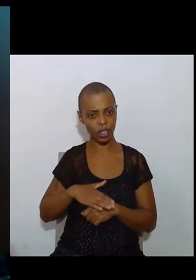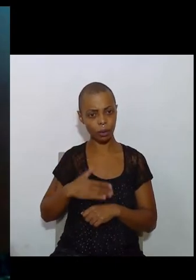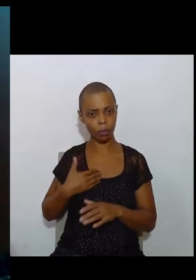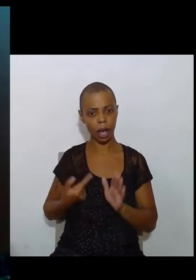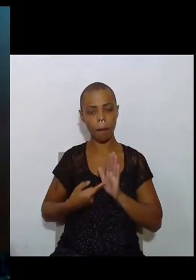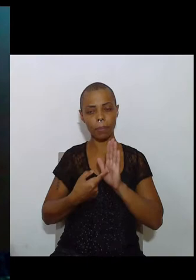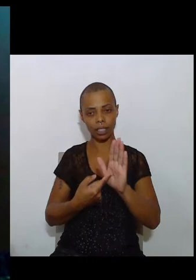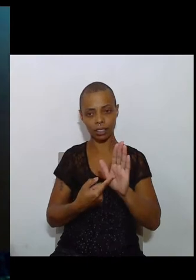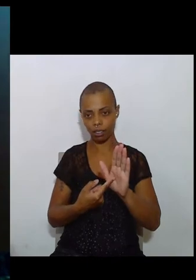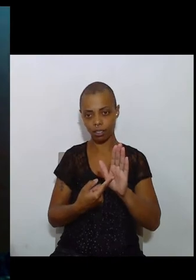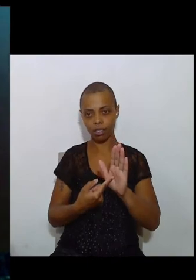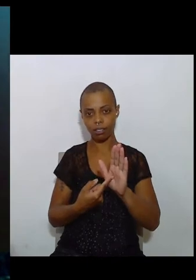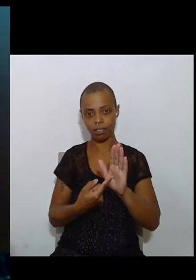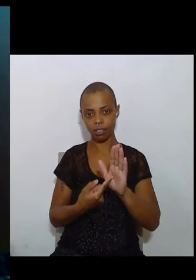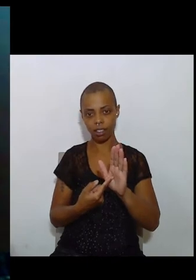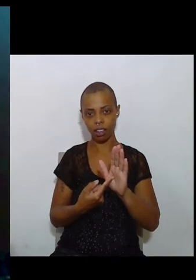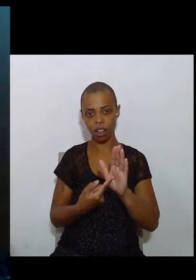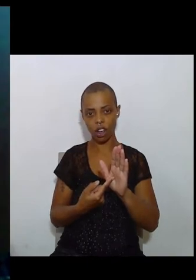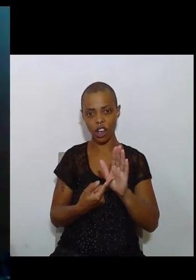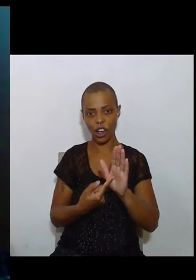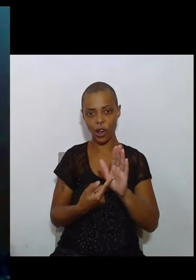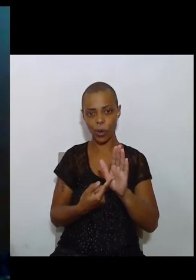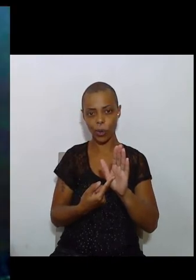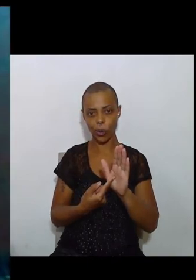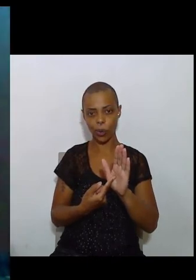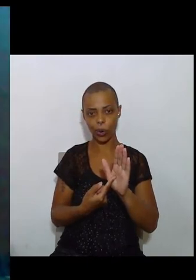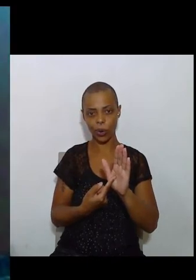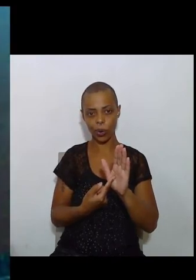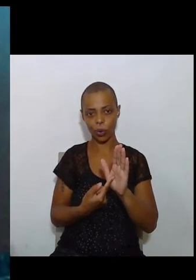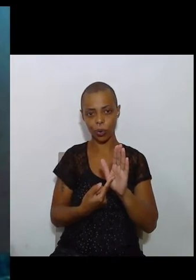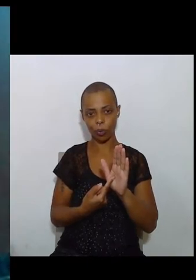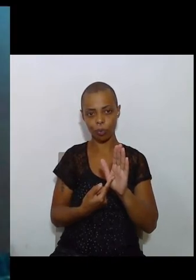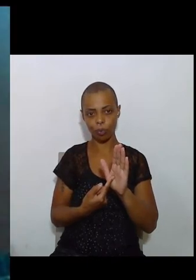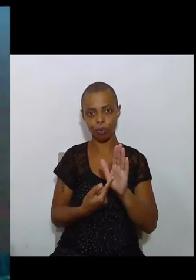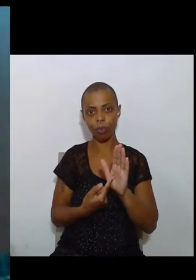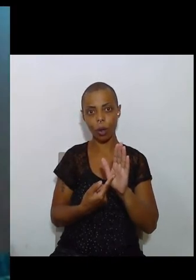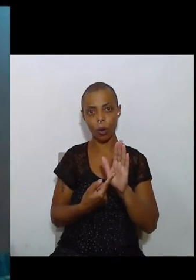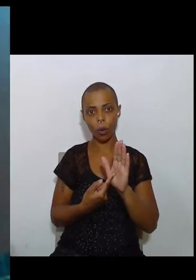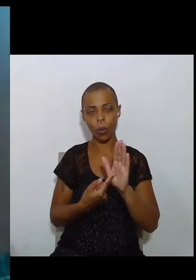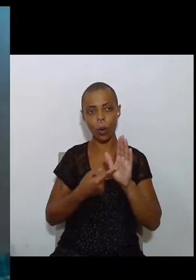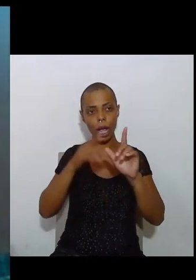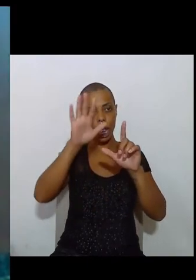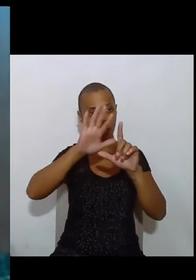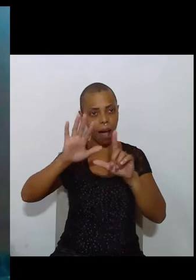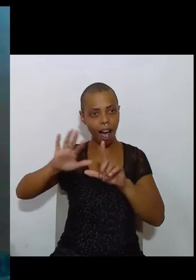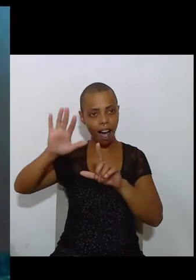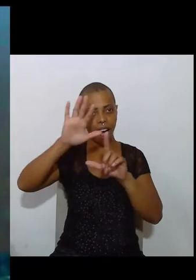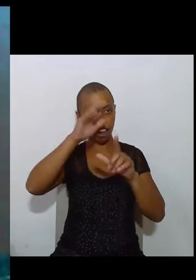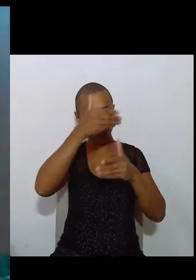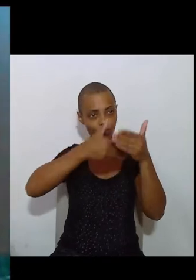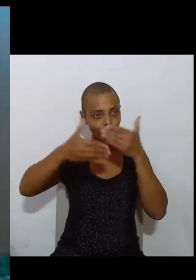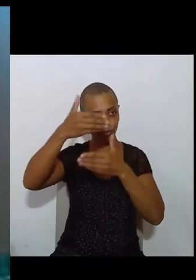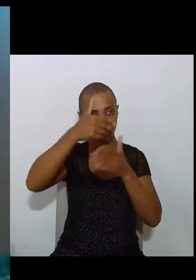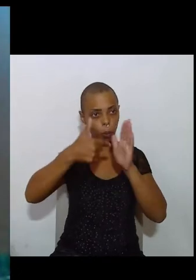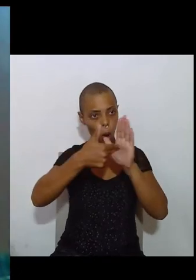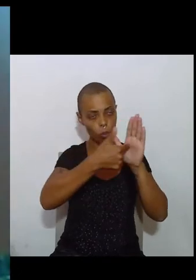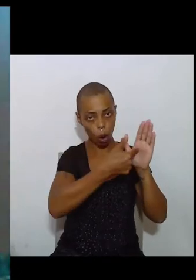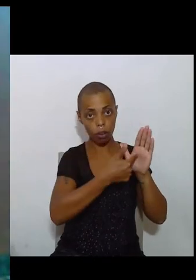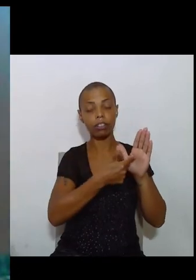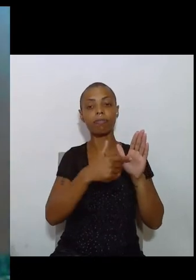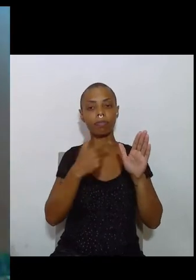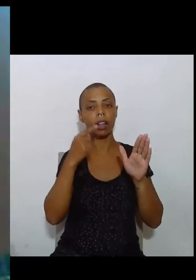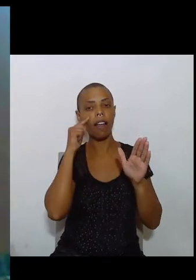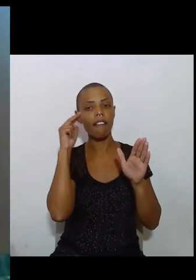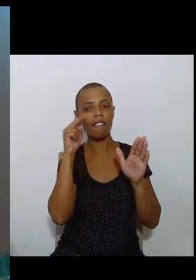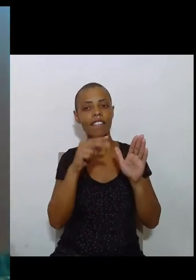if I mentioned that during my presentation but uh I don't know if I talked about that